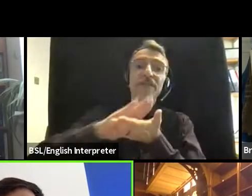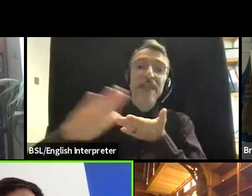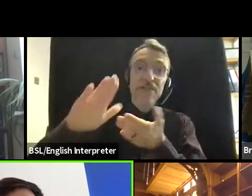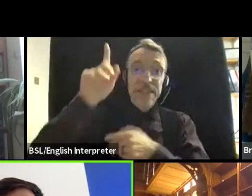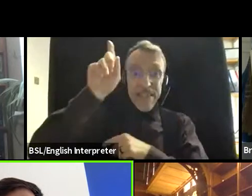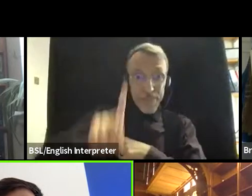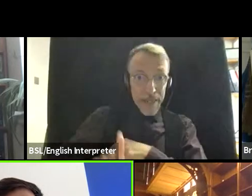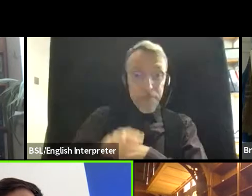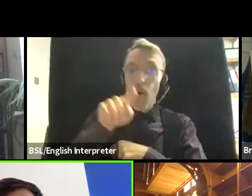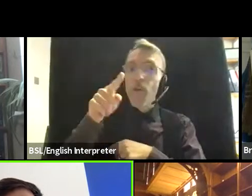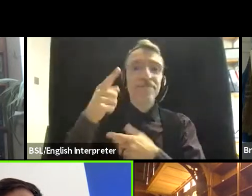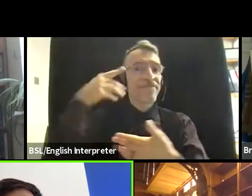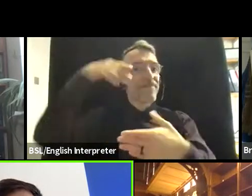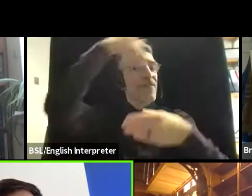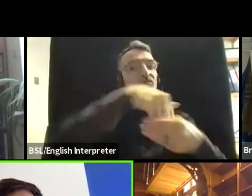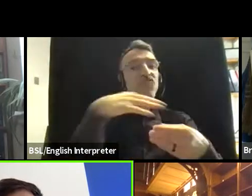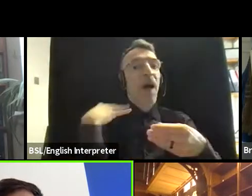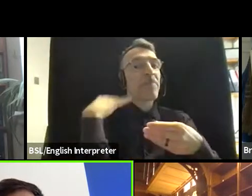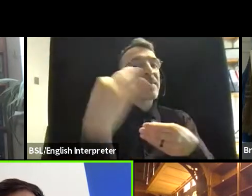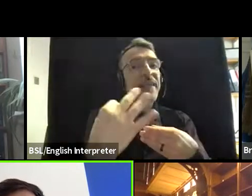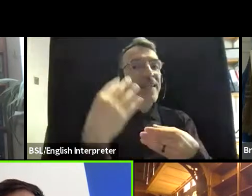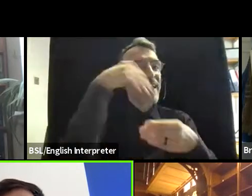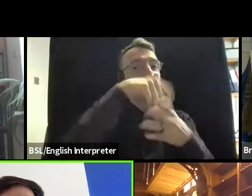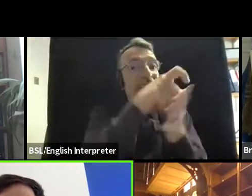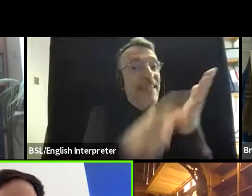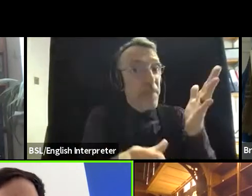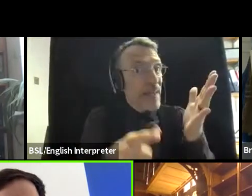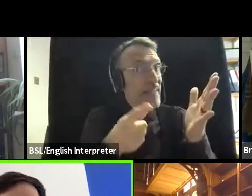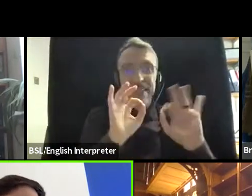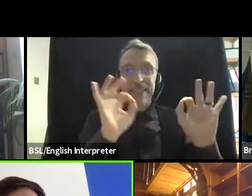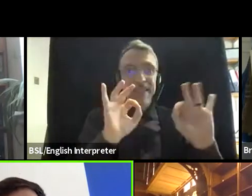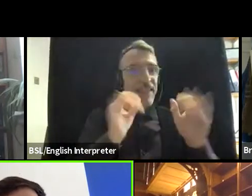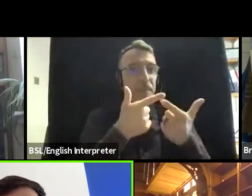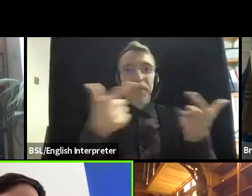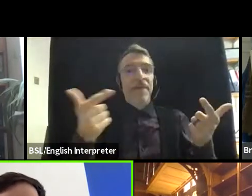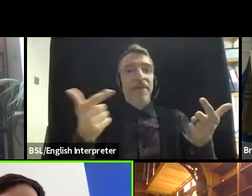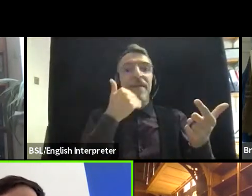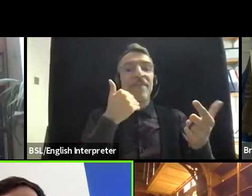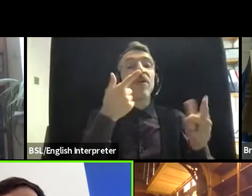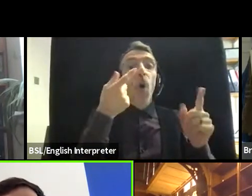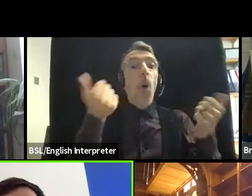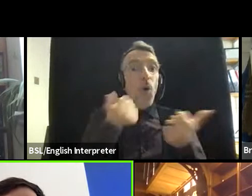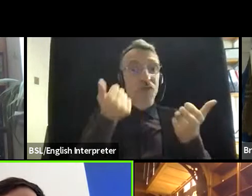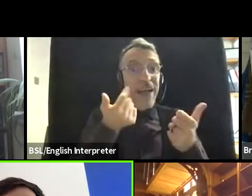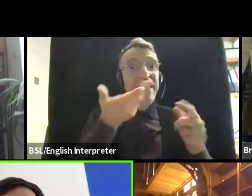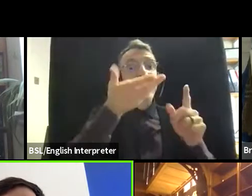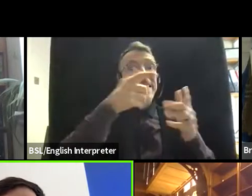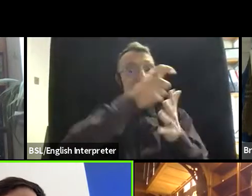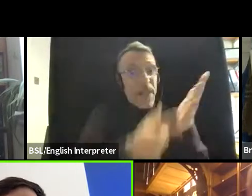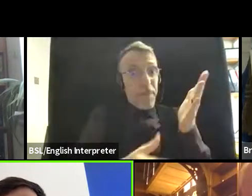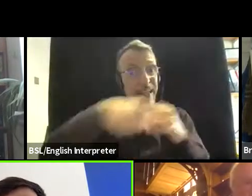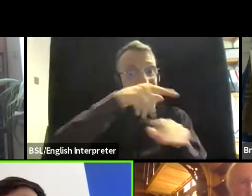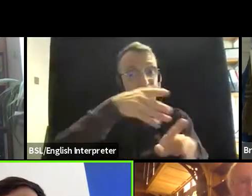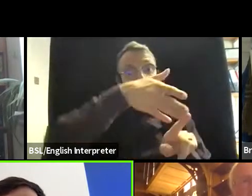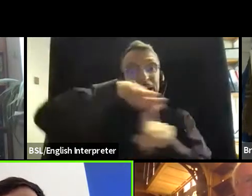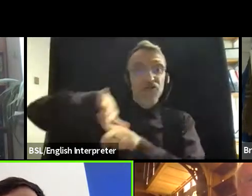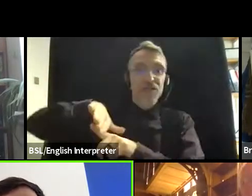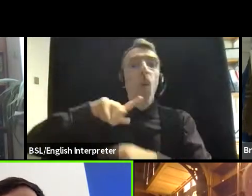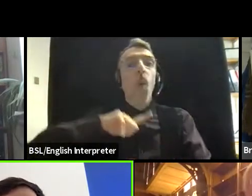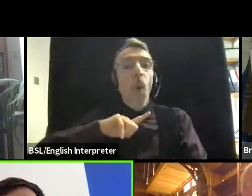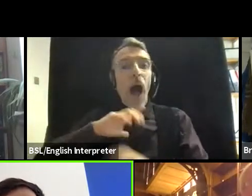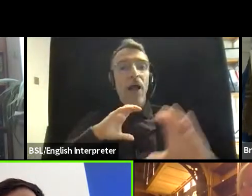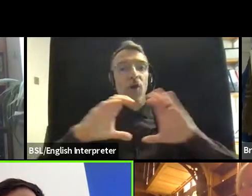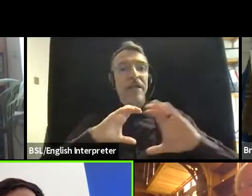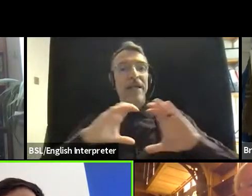much underrepresented and are marginalized. So they were already marginalized because of the communication barriers,